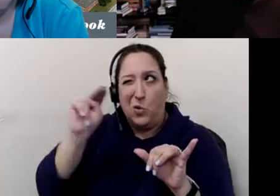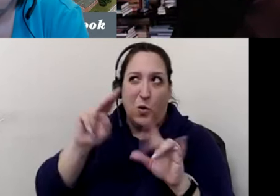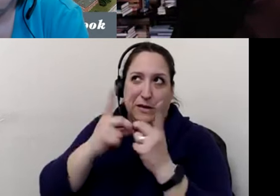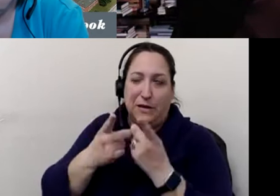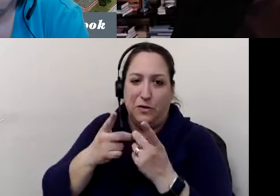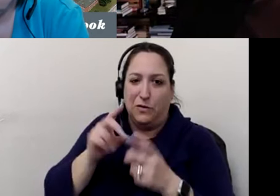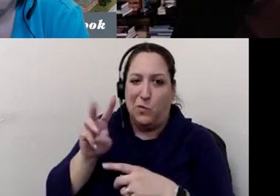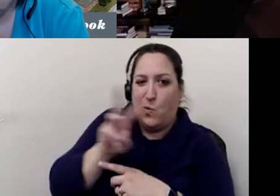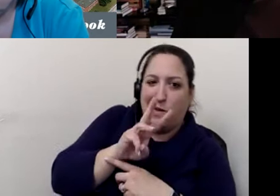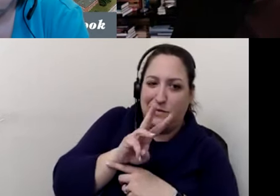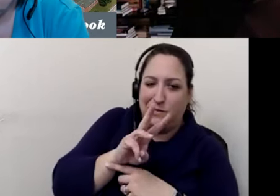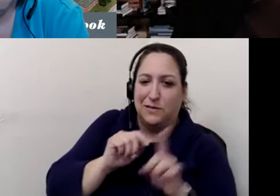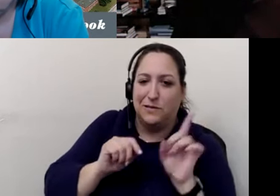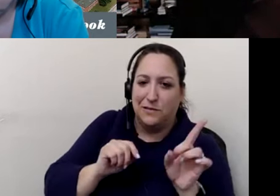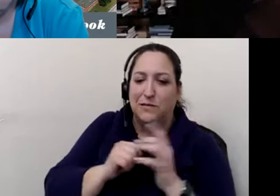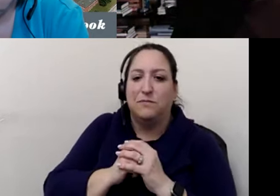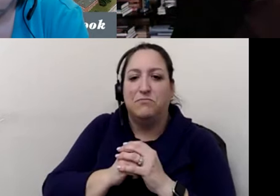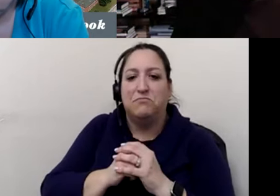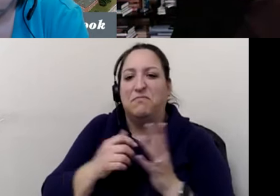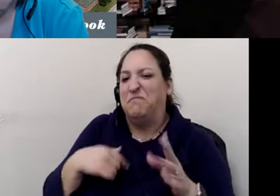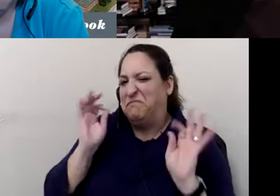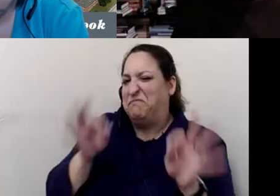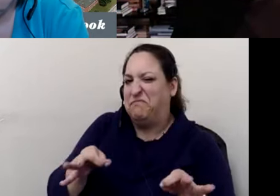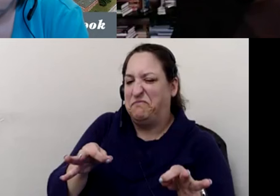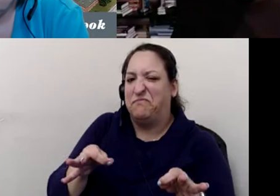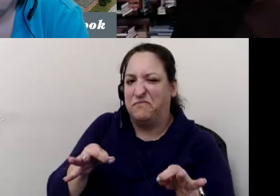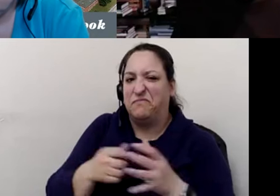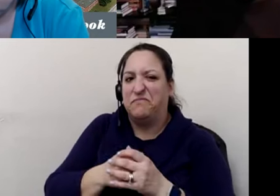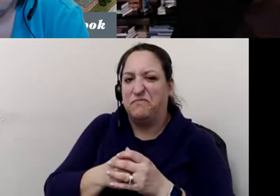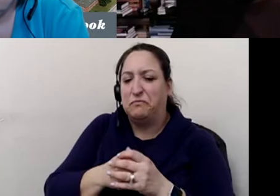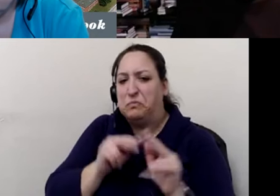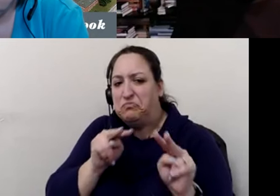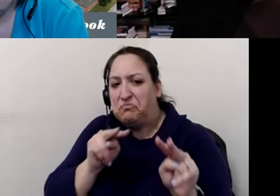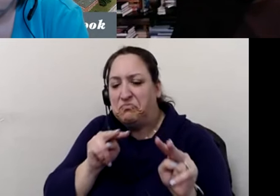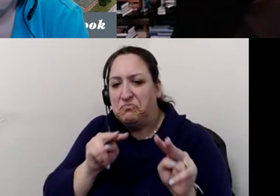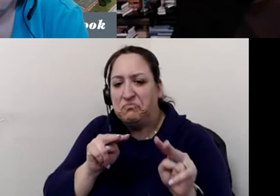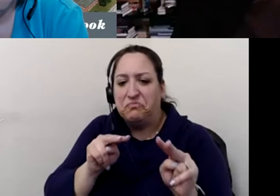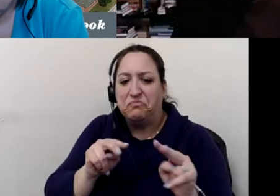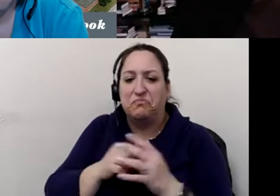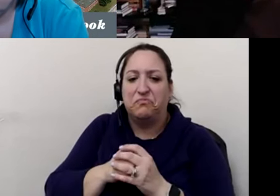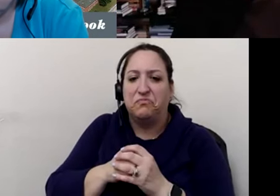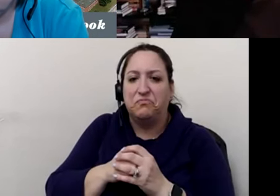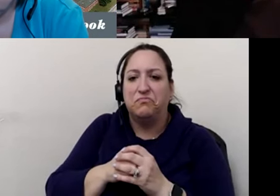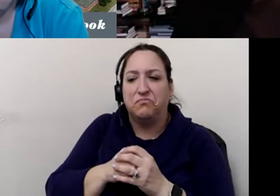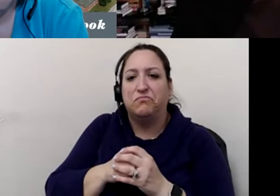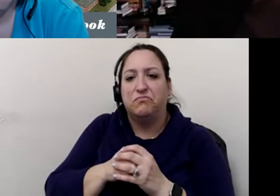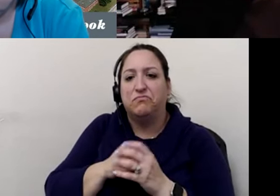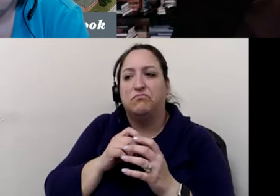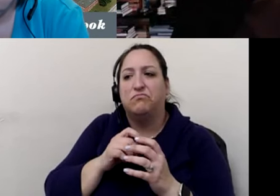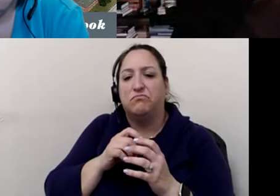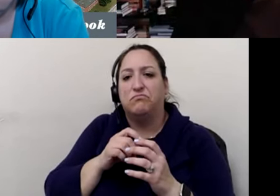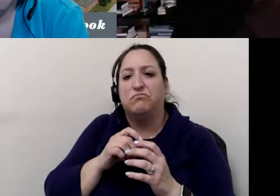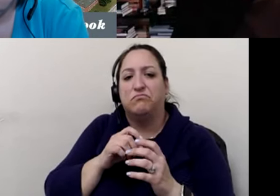out West. You know, I would definitely, you know, look and then sort of get on to